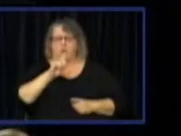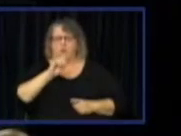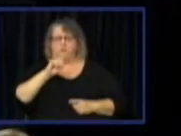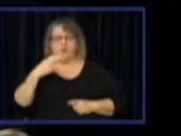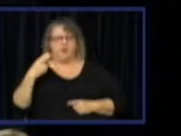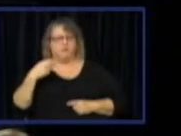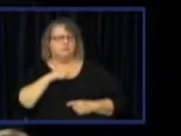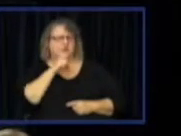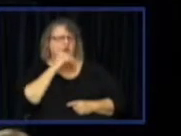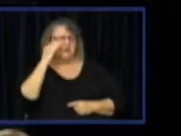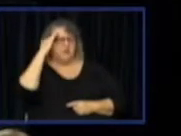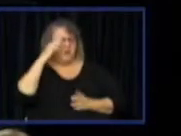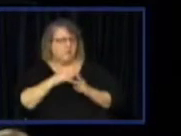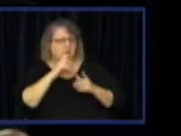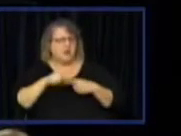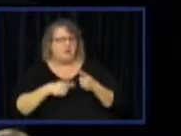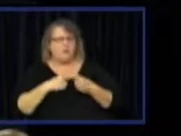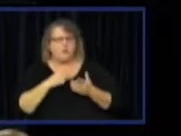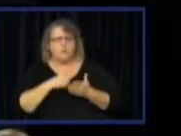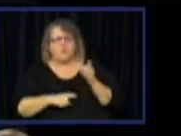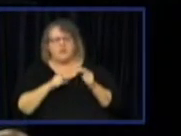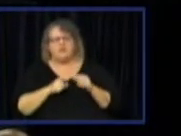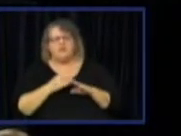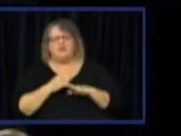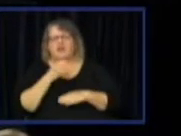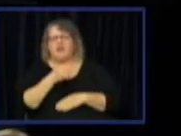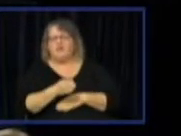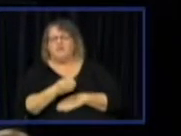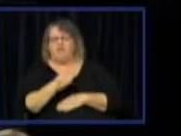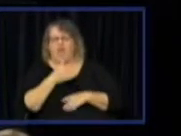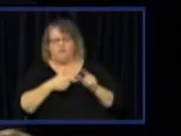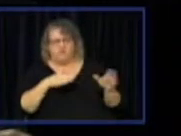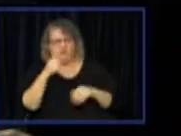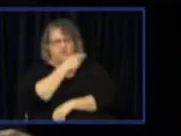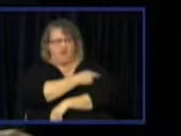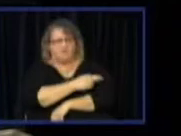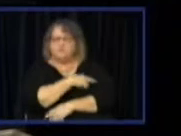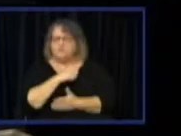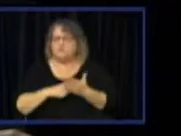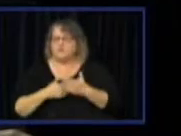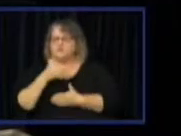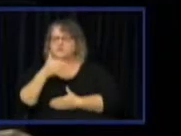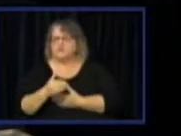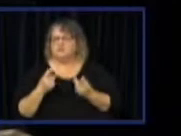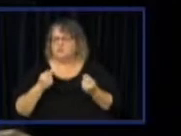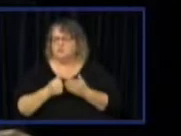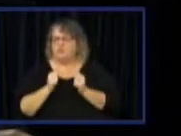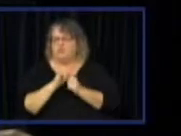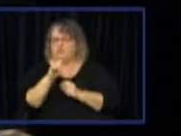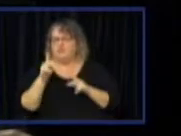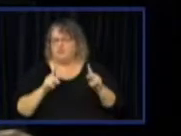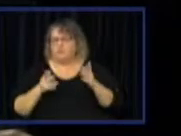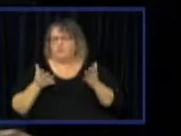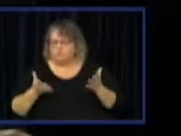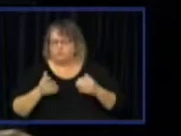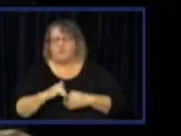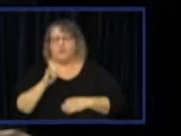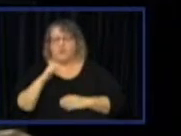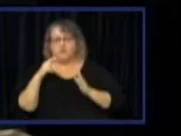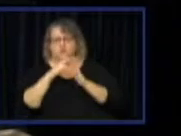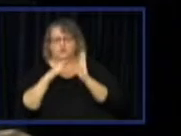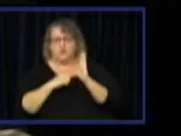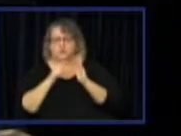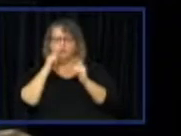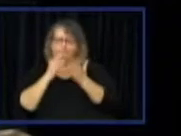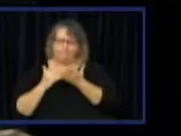Health doesn't really know what the needs are of people once they leave the hospital or the rehab facility. So this information